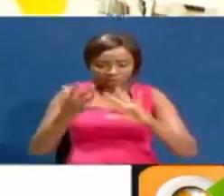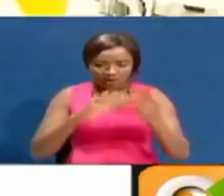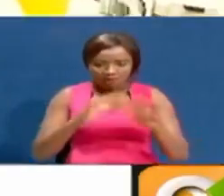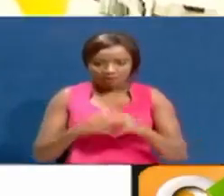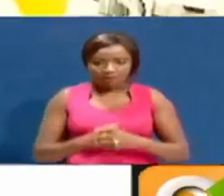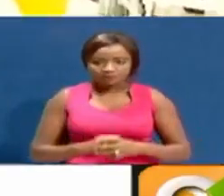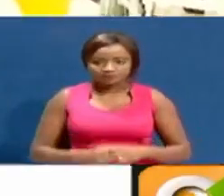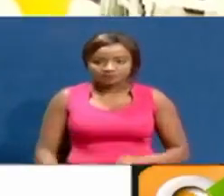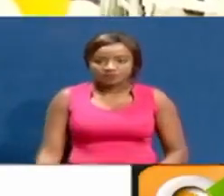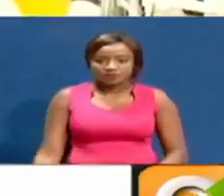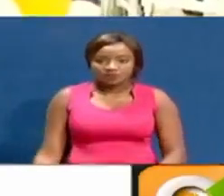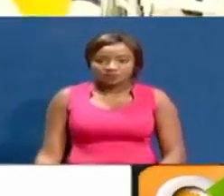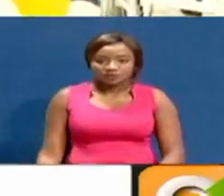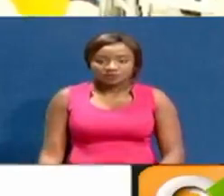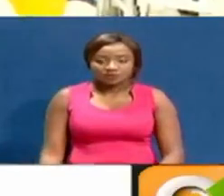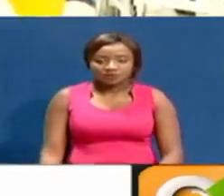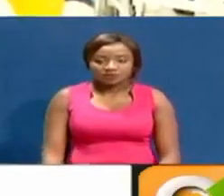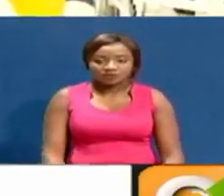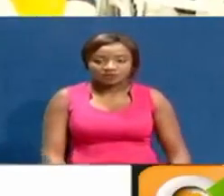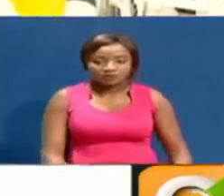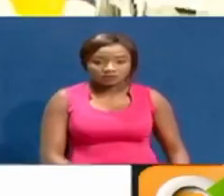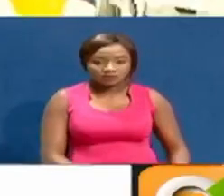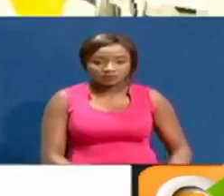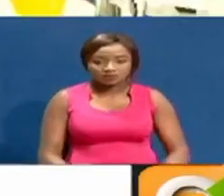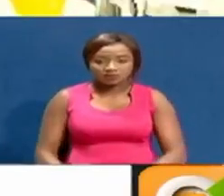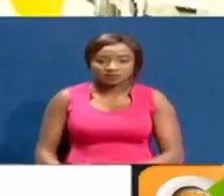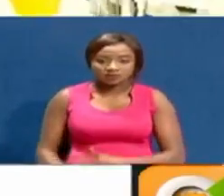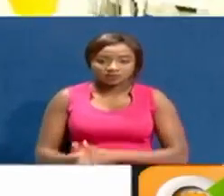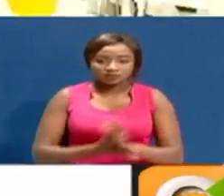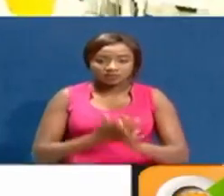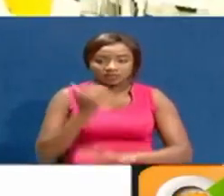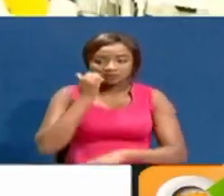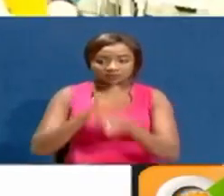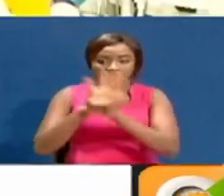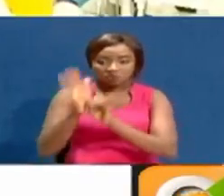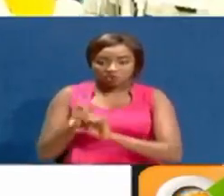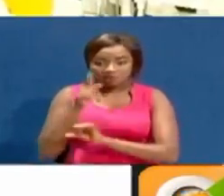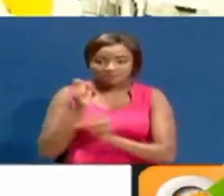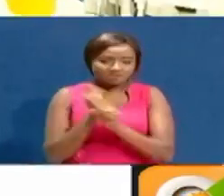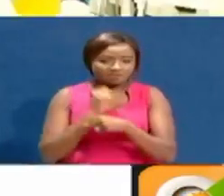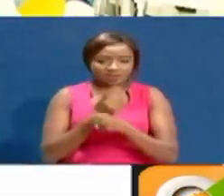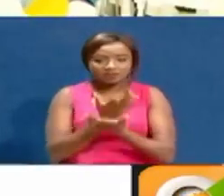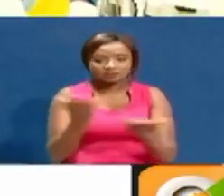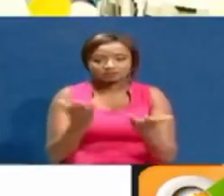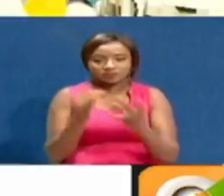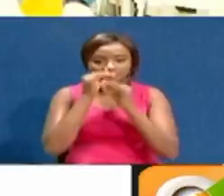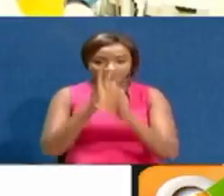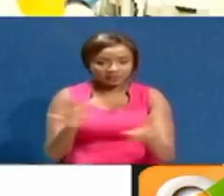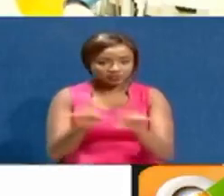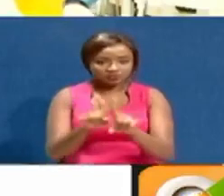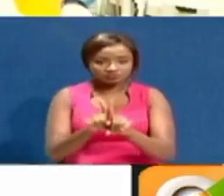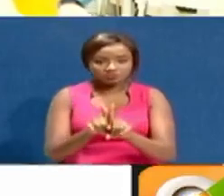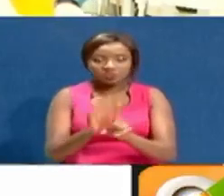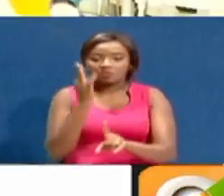complicated experiments in the realms of pure and applied sciences, COVID-19 has somewhat become a blessing in